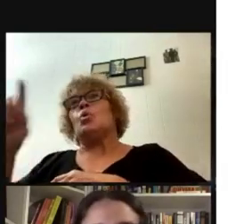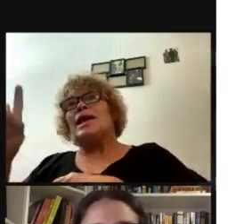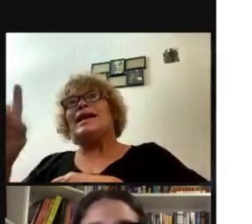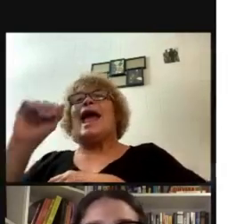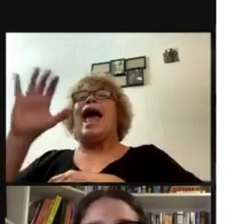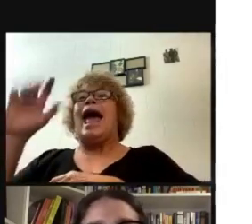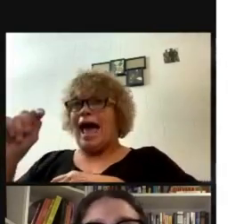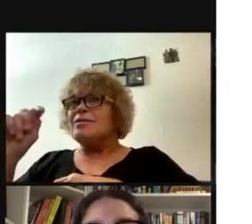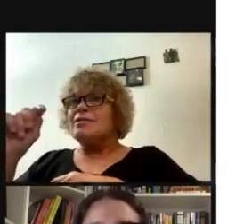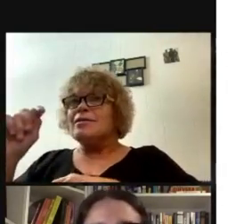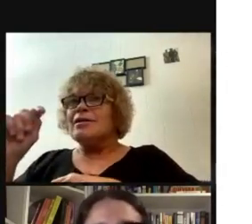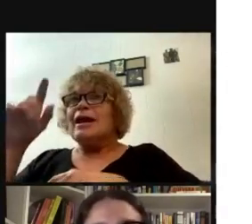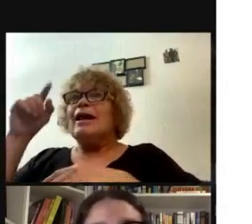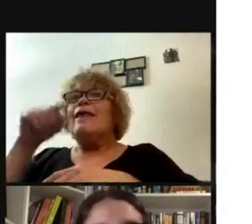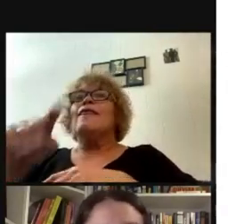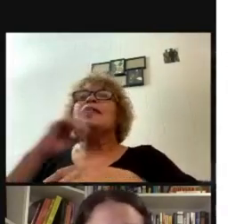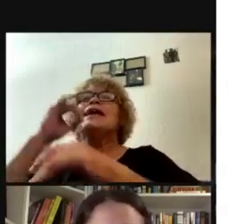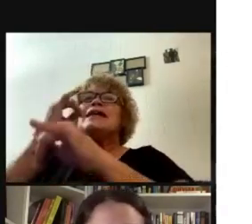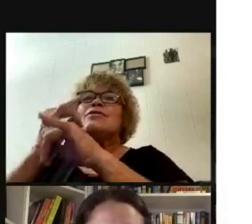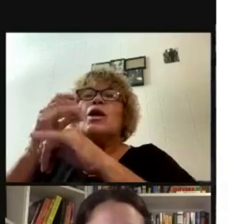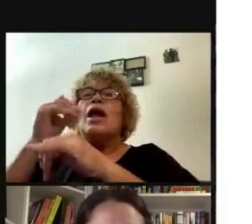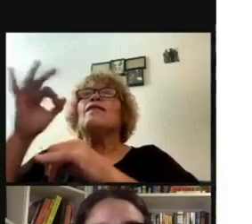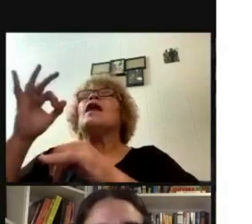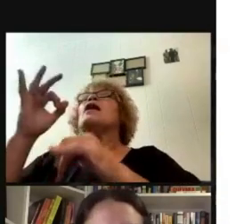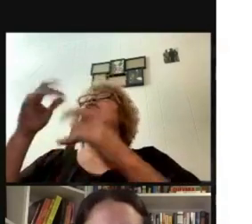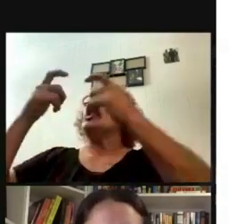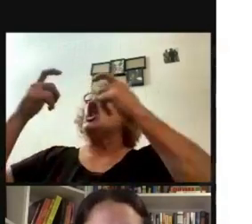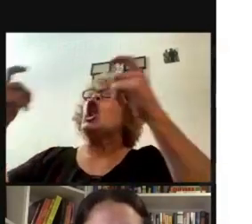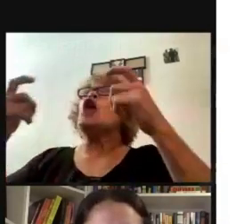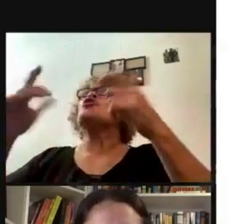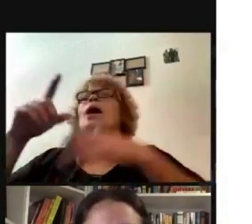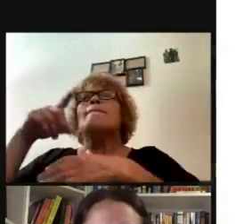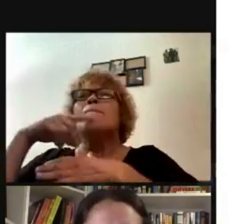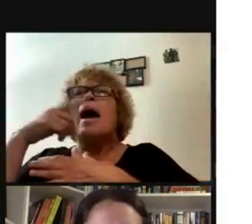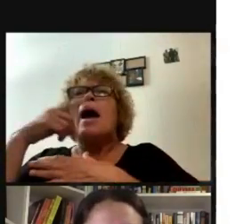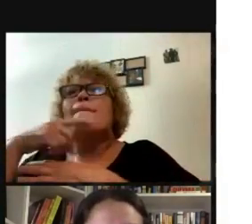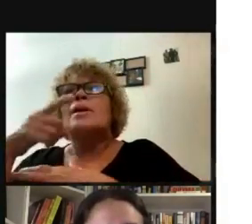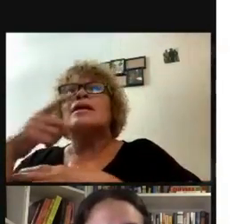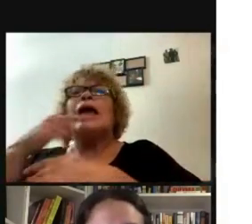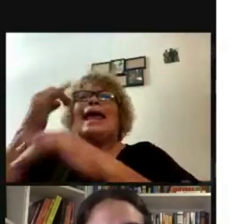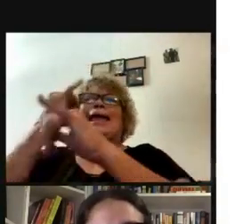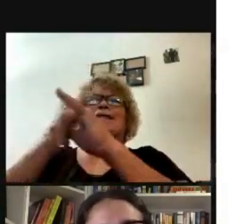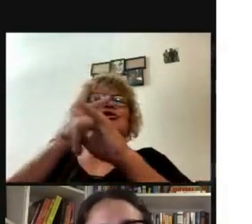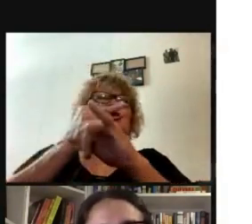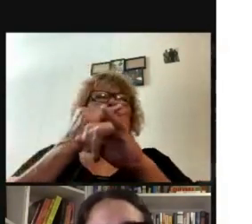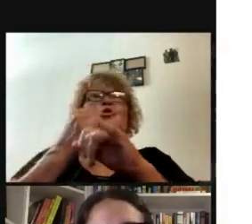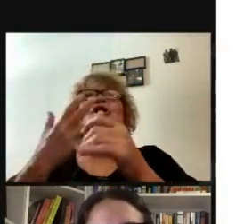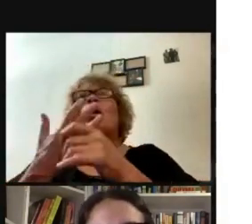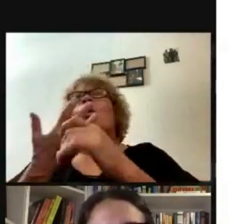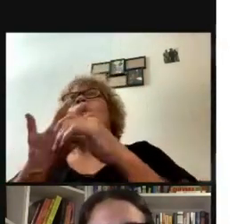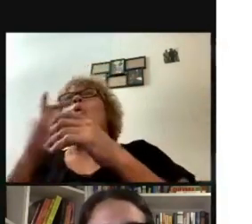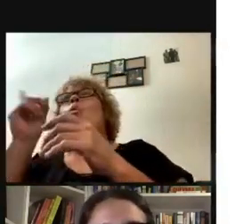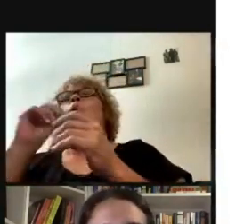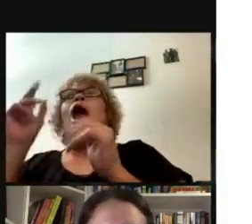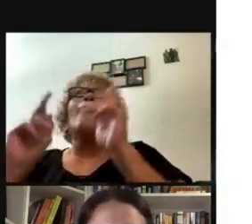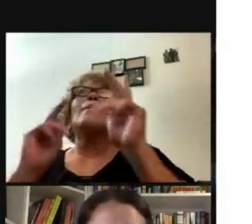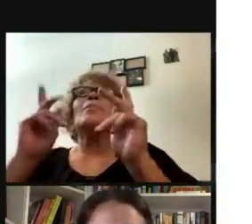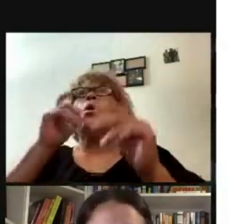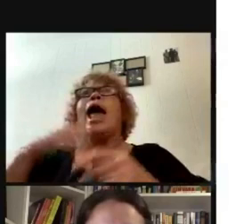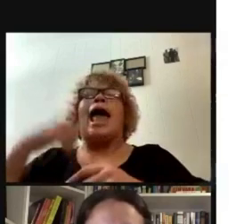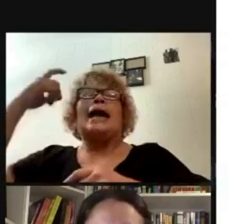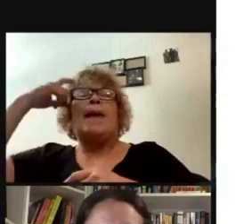institutionalization. So the creation of these large public institutions where people with